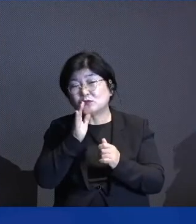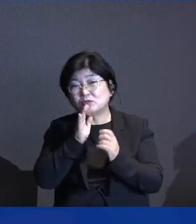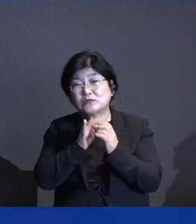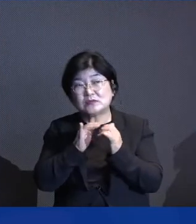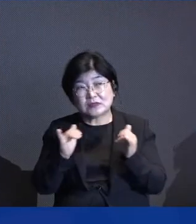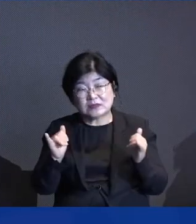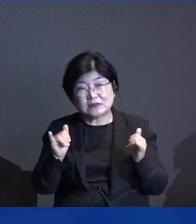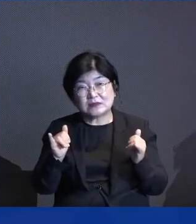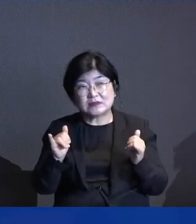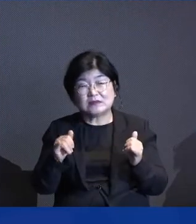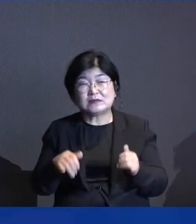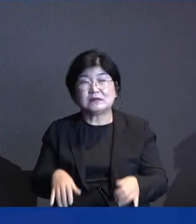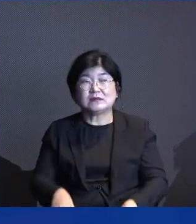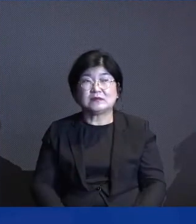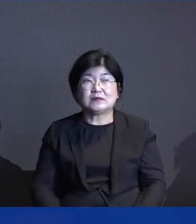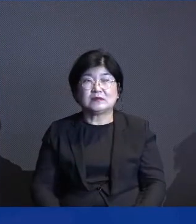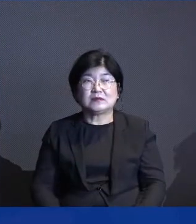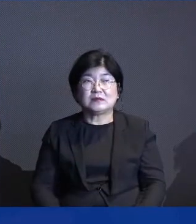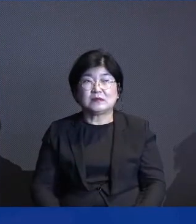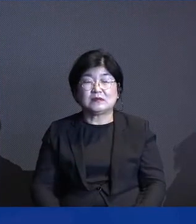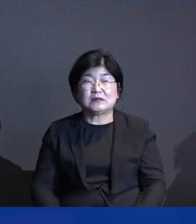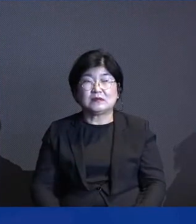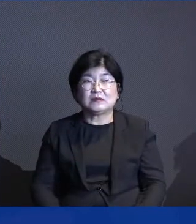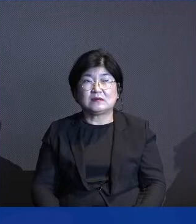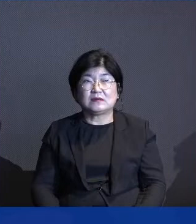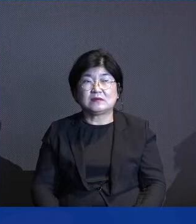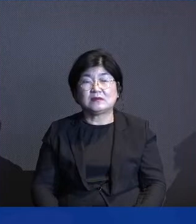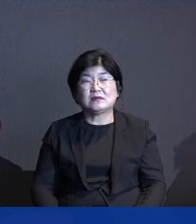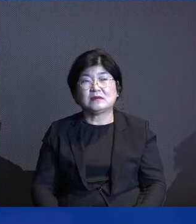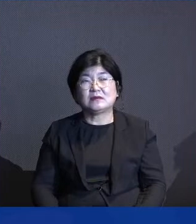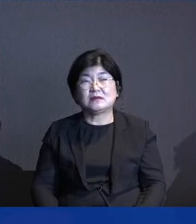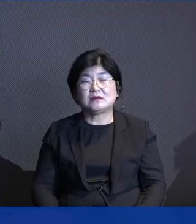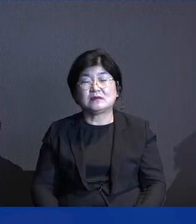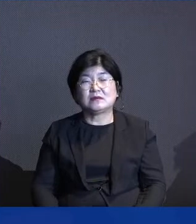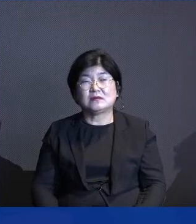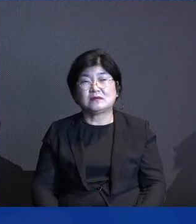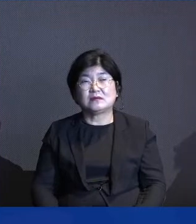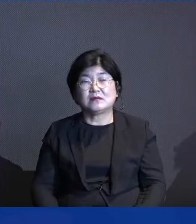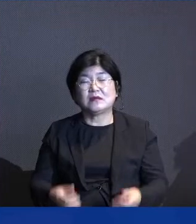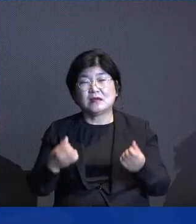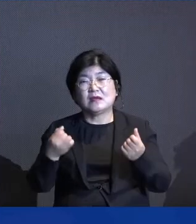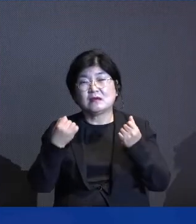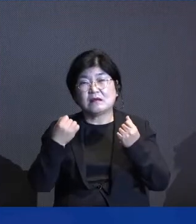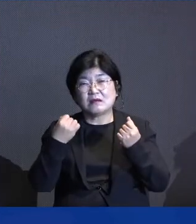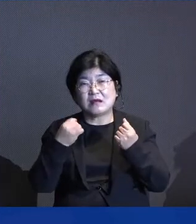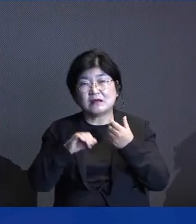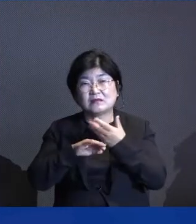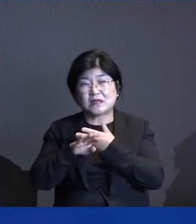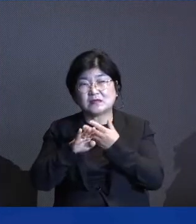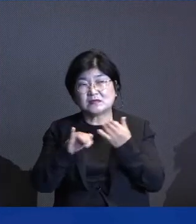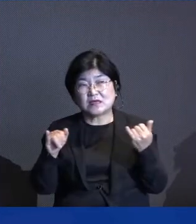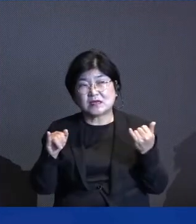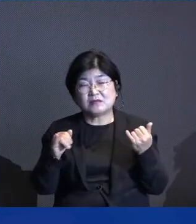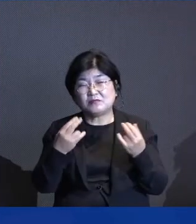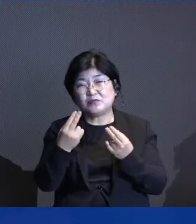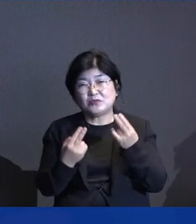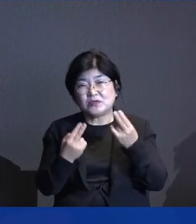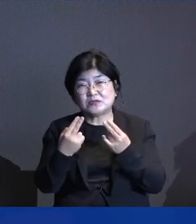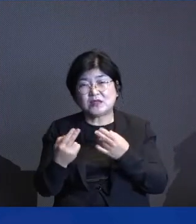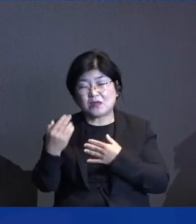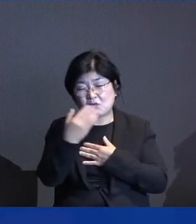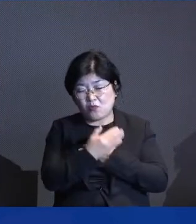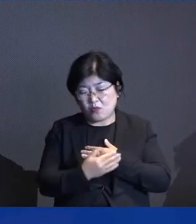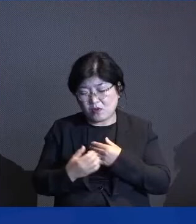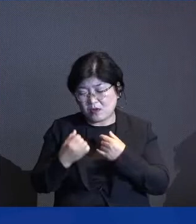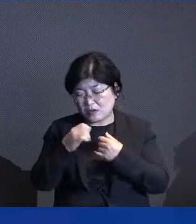issues such as lower health, and lower physical health is related to higher depression. So that's